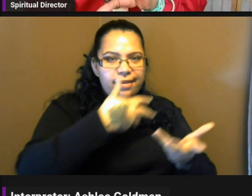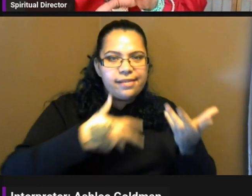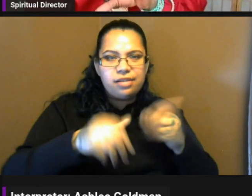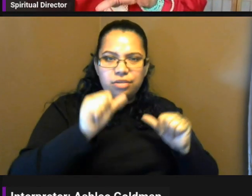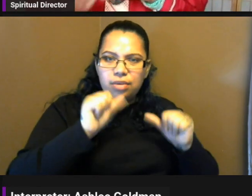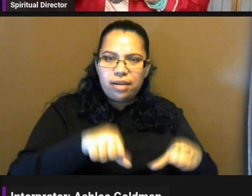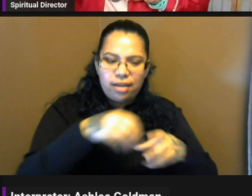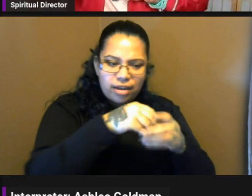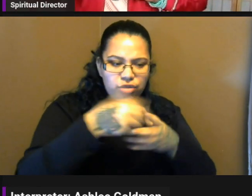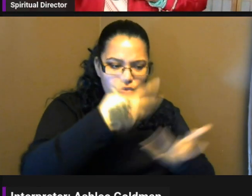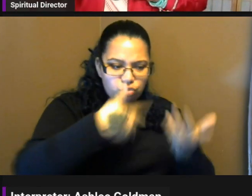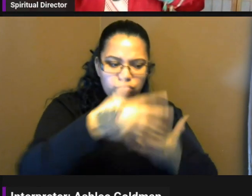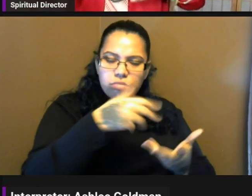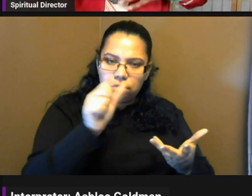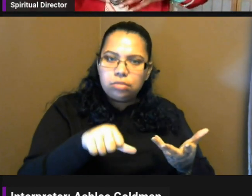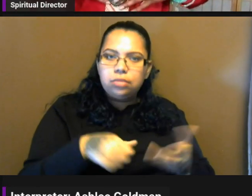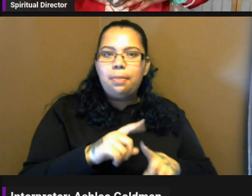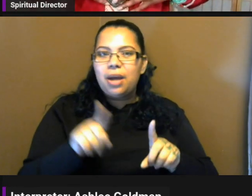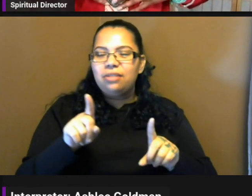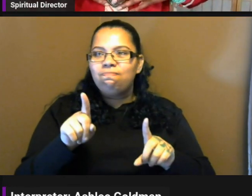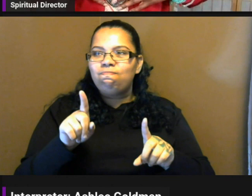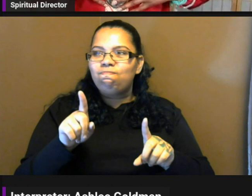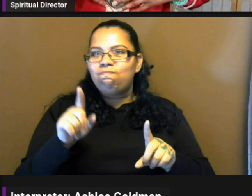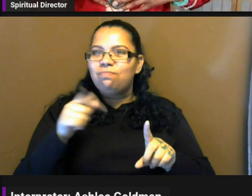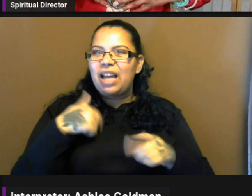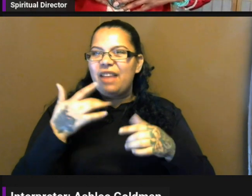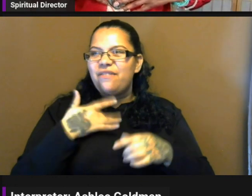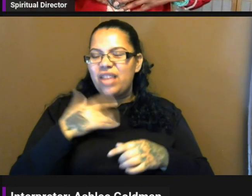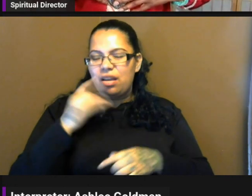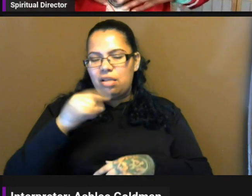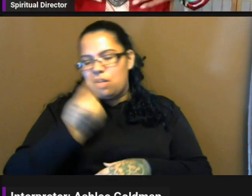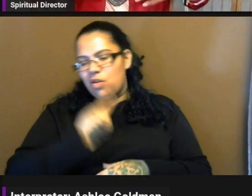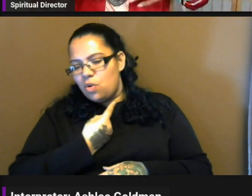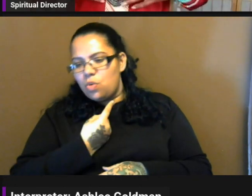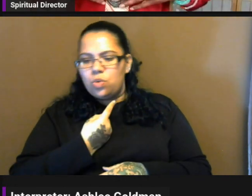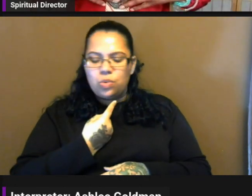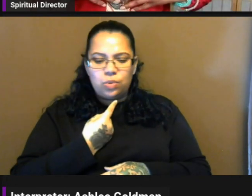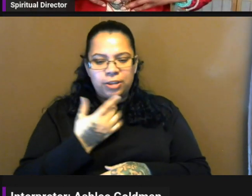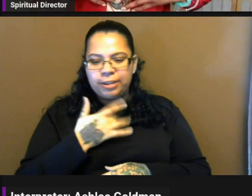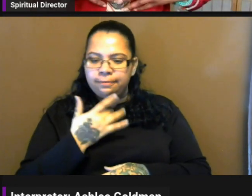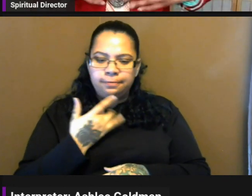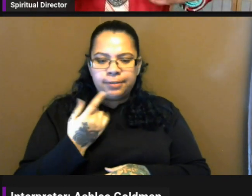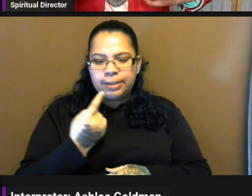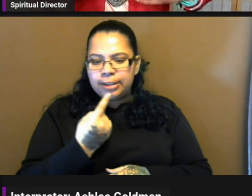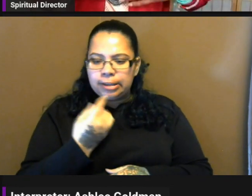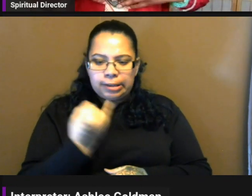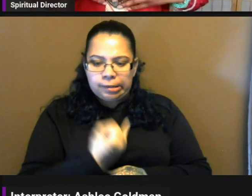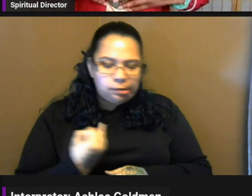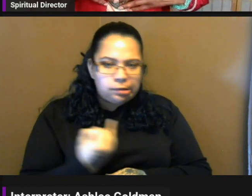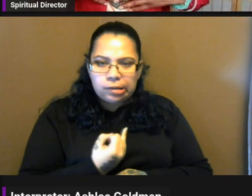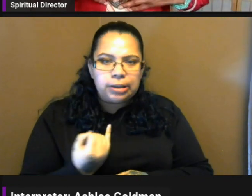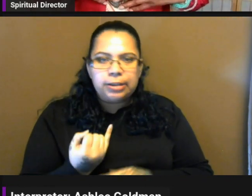social. And yet, where I am right now, I feel alone. I feel lonely. I